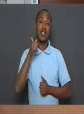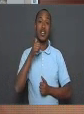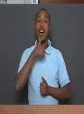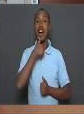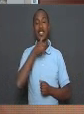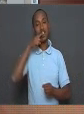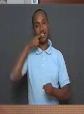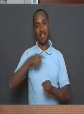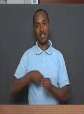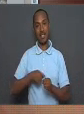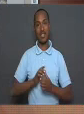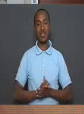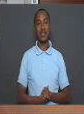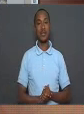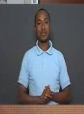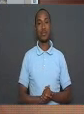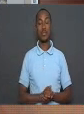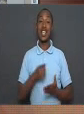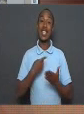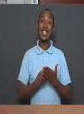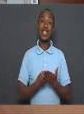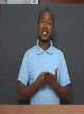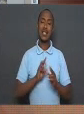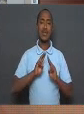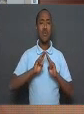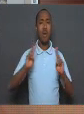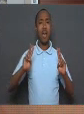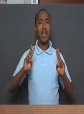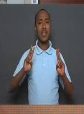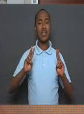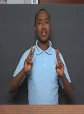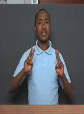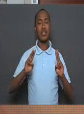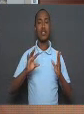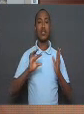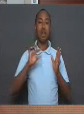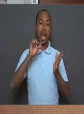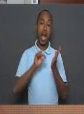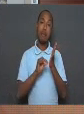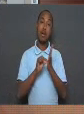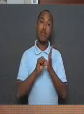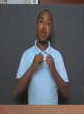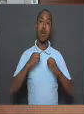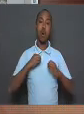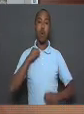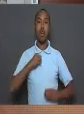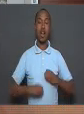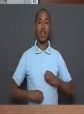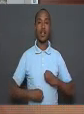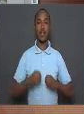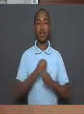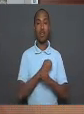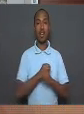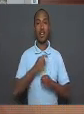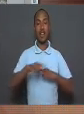acidic gases. This is quite helpful during a number of organic reactions,